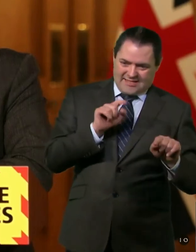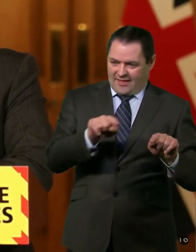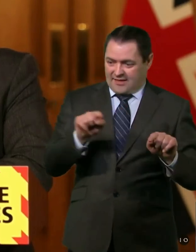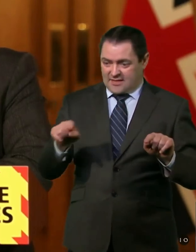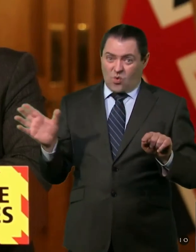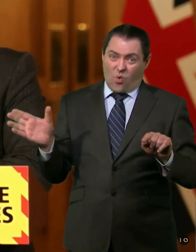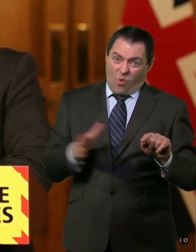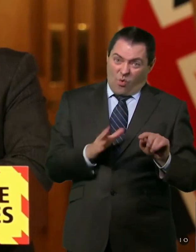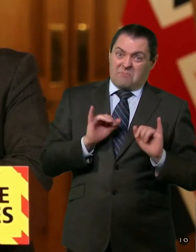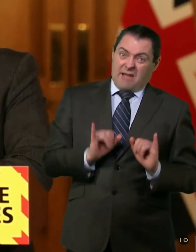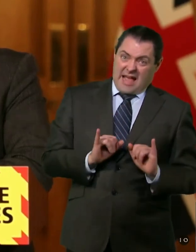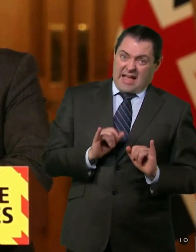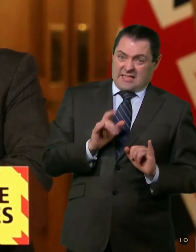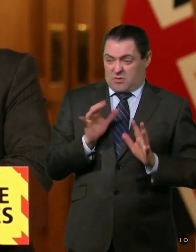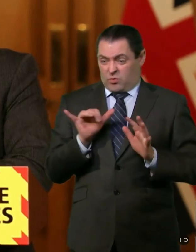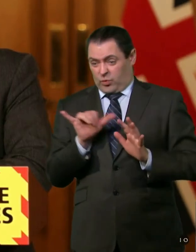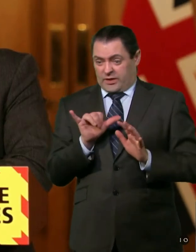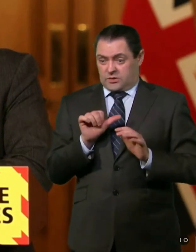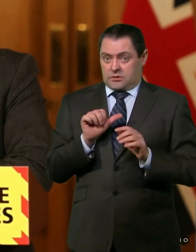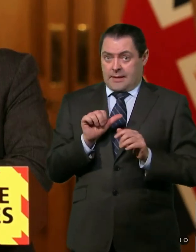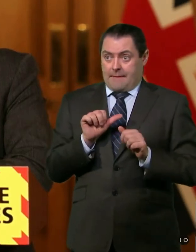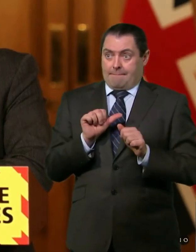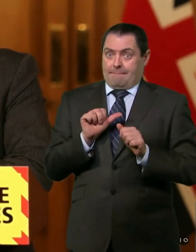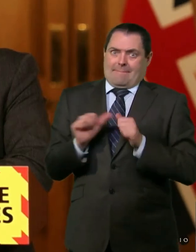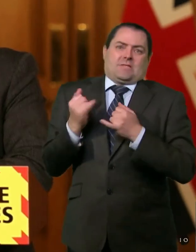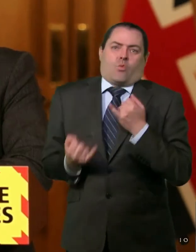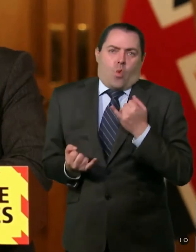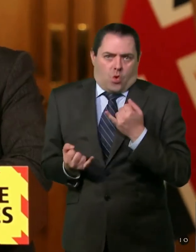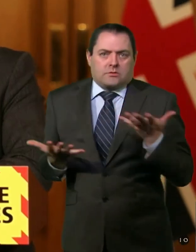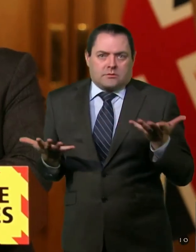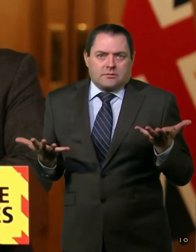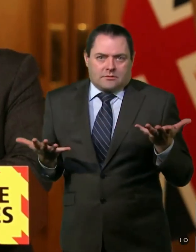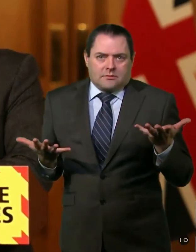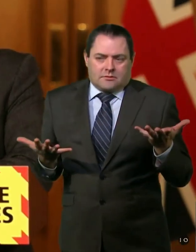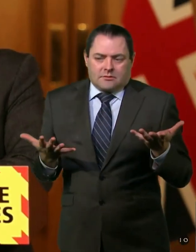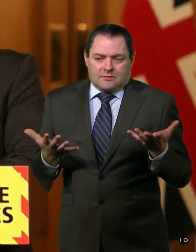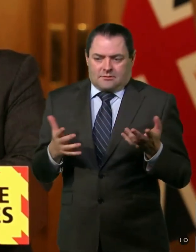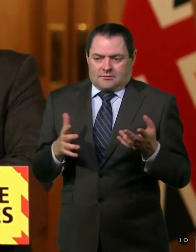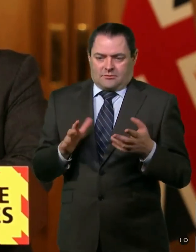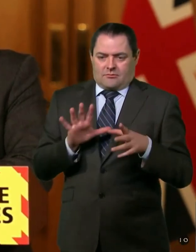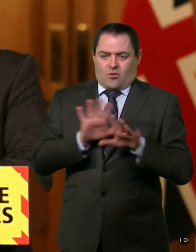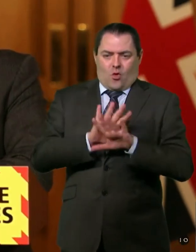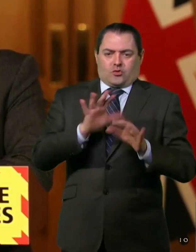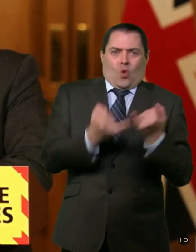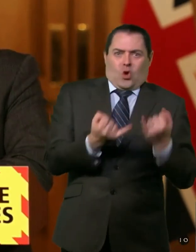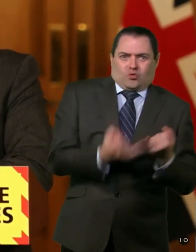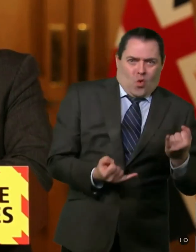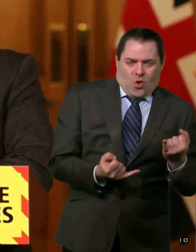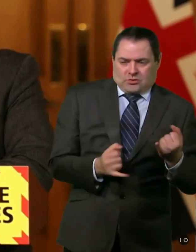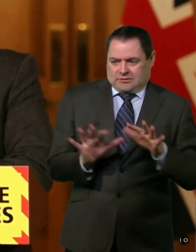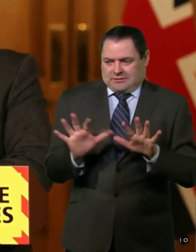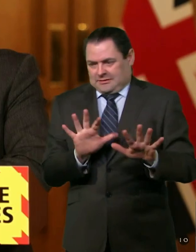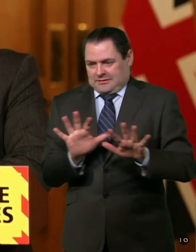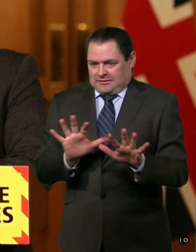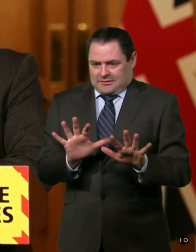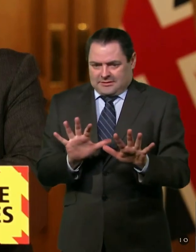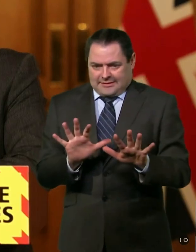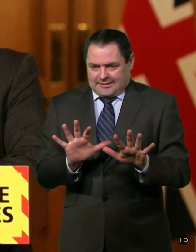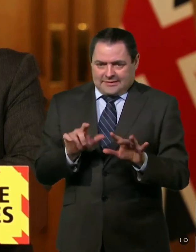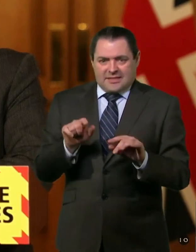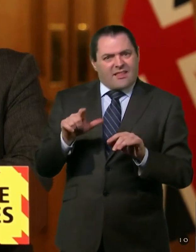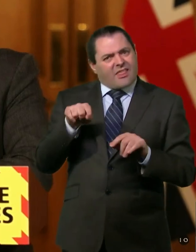minimise suffering, and we're going to continue to do that. There will come a time, obviously, for the learning of